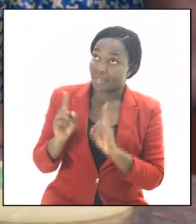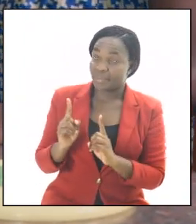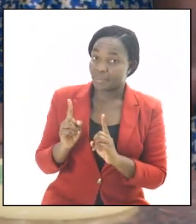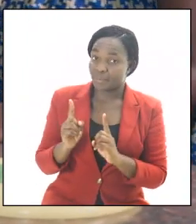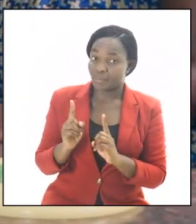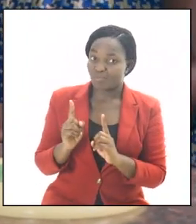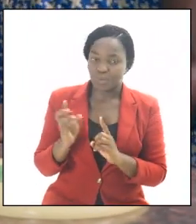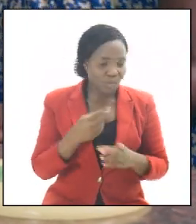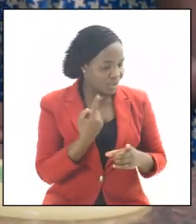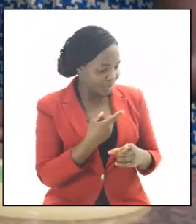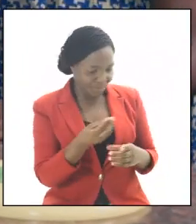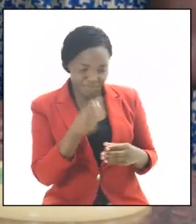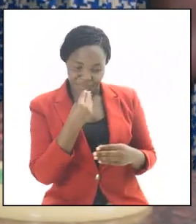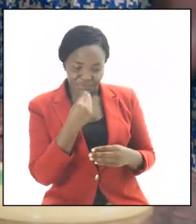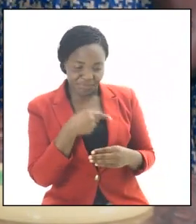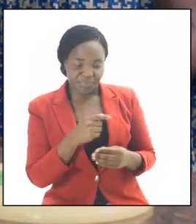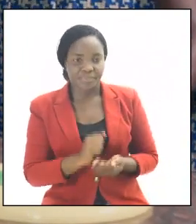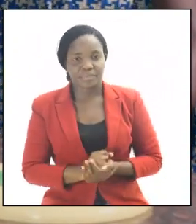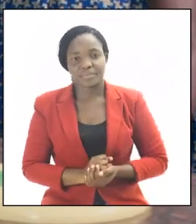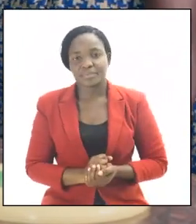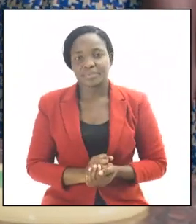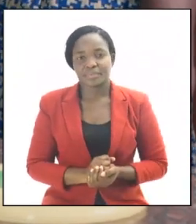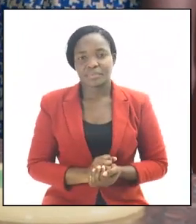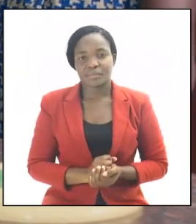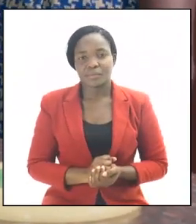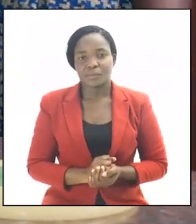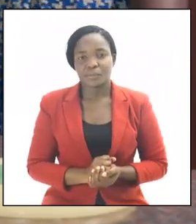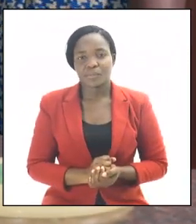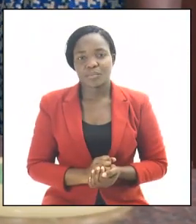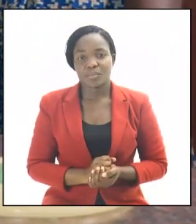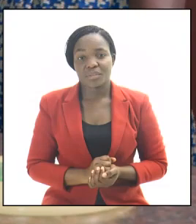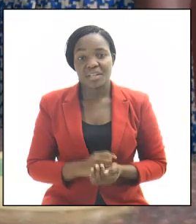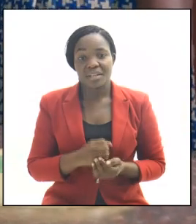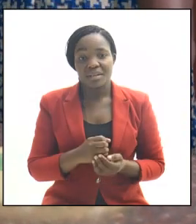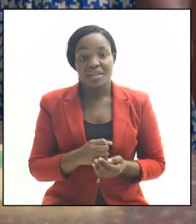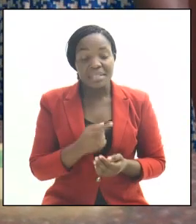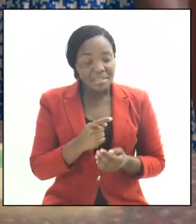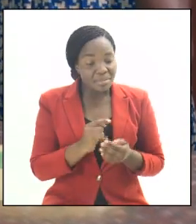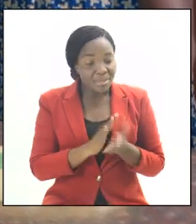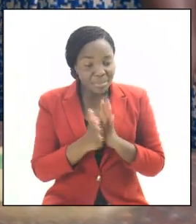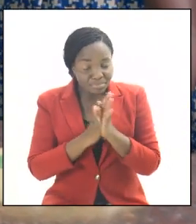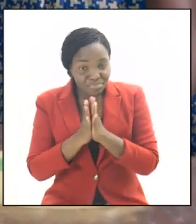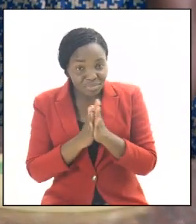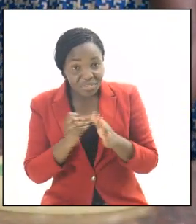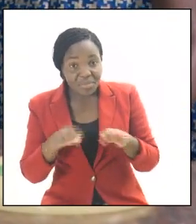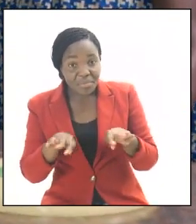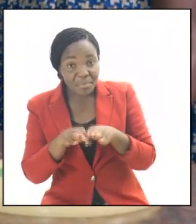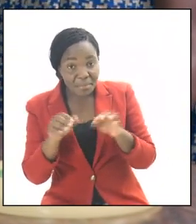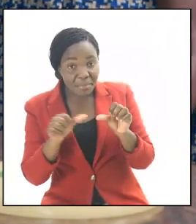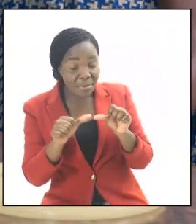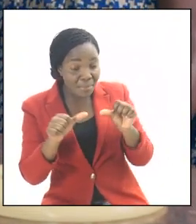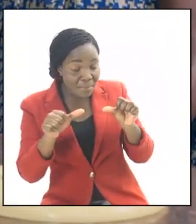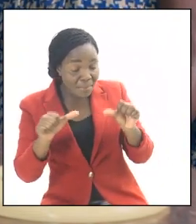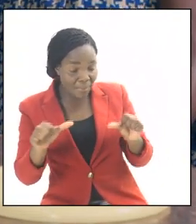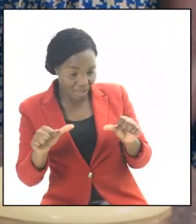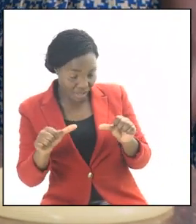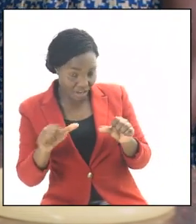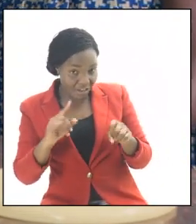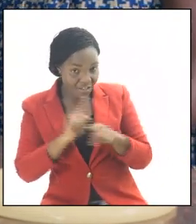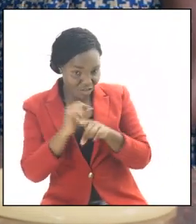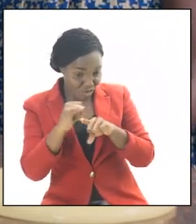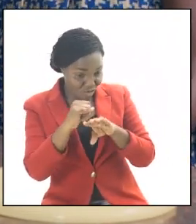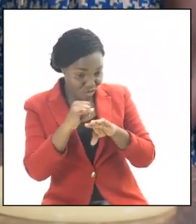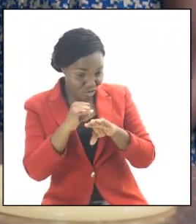it. But we thought it would be interesting if we could measure the circumference and area of this pie